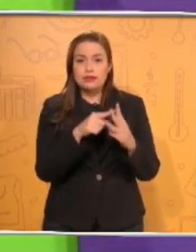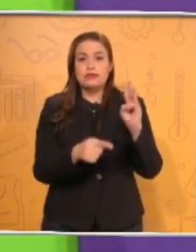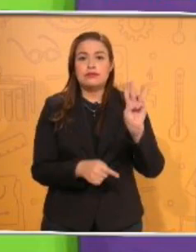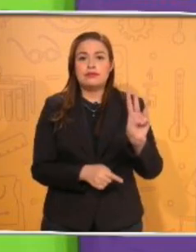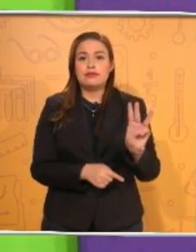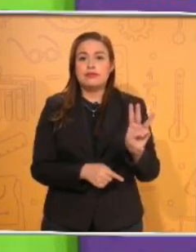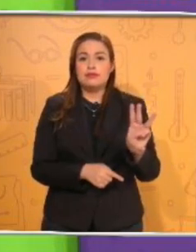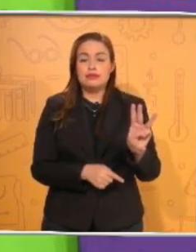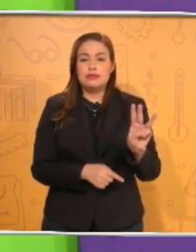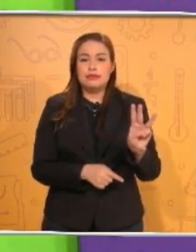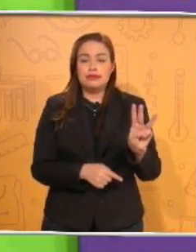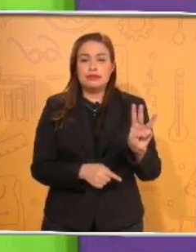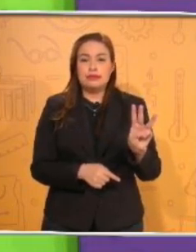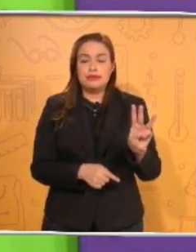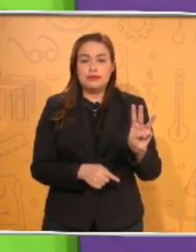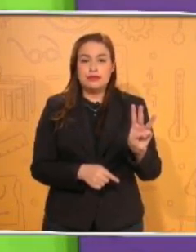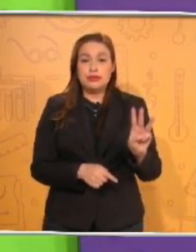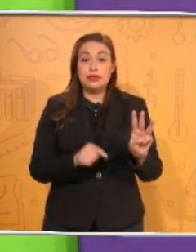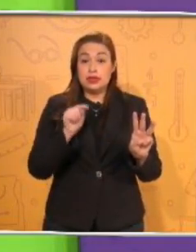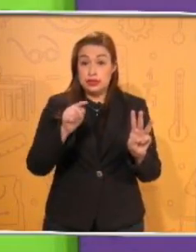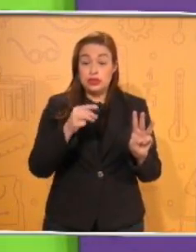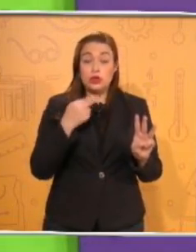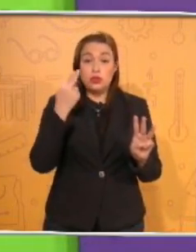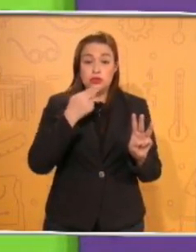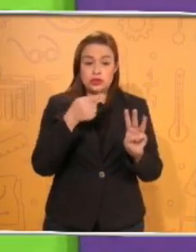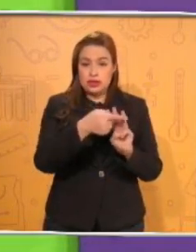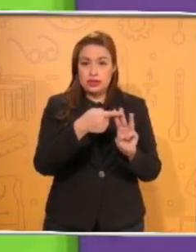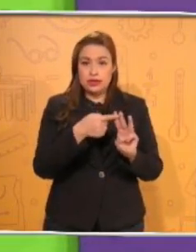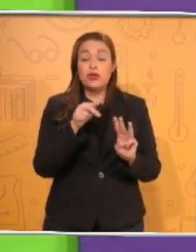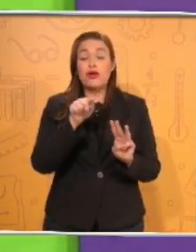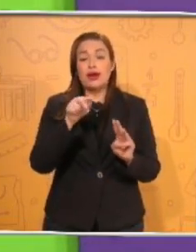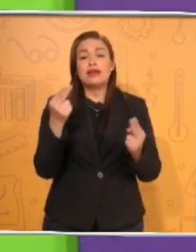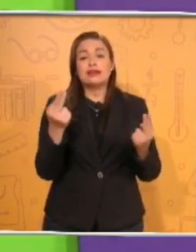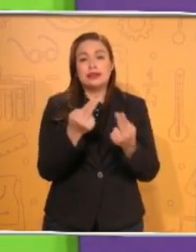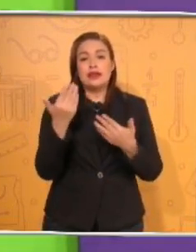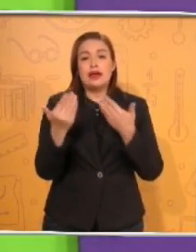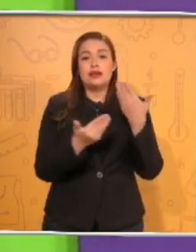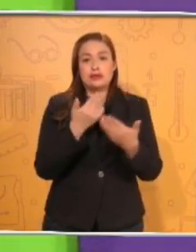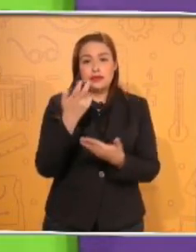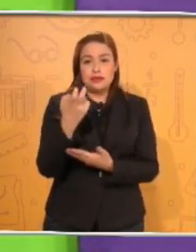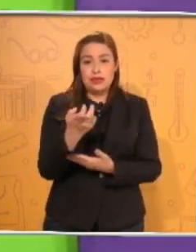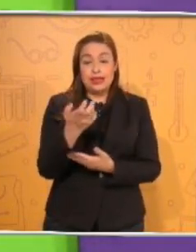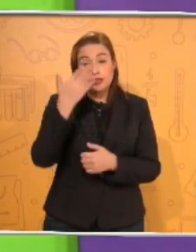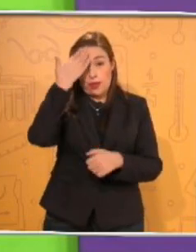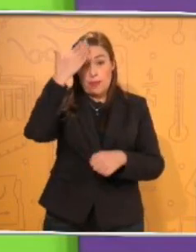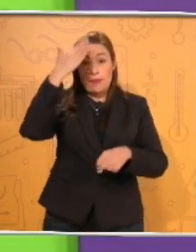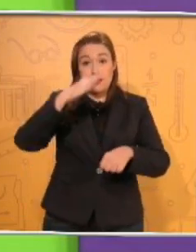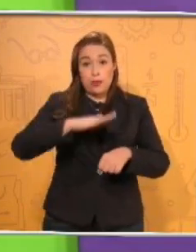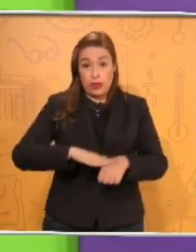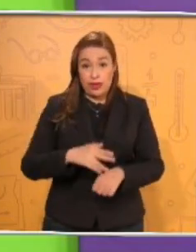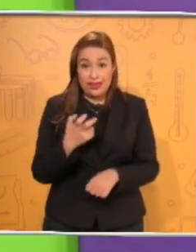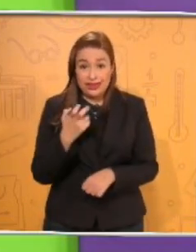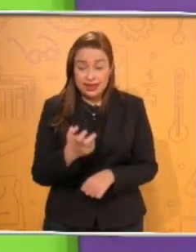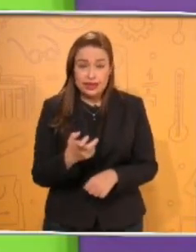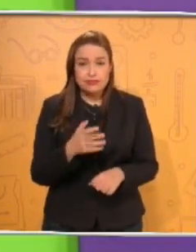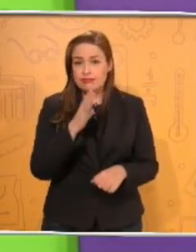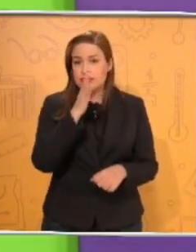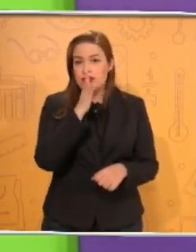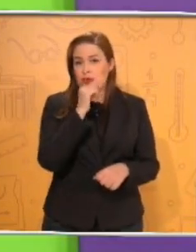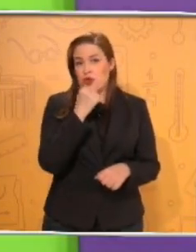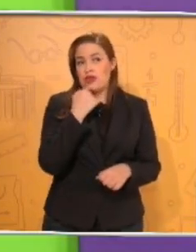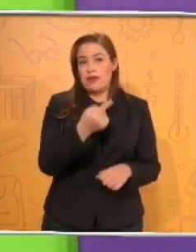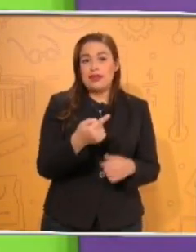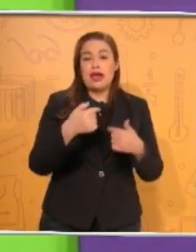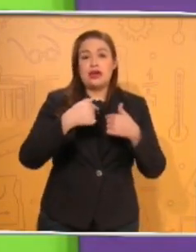After the use of was and the use of were, I have to study them. You have to memorize that. It's not possible to